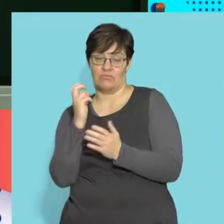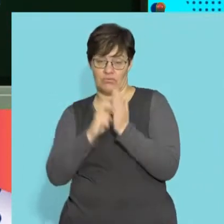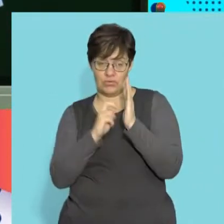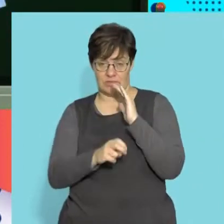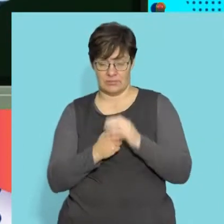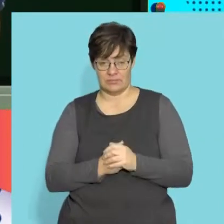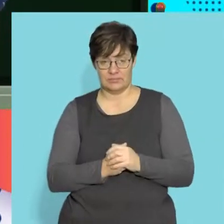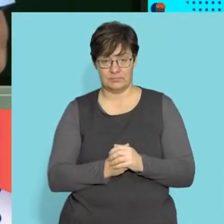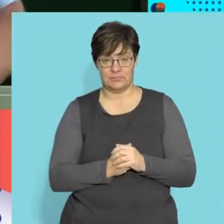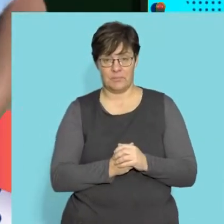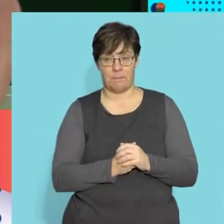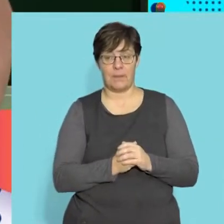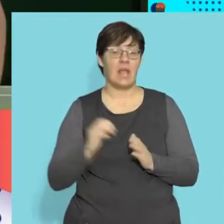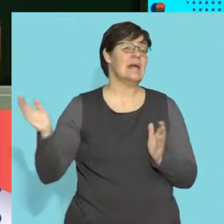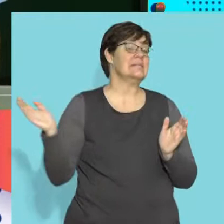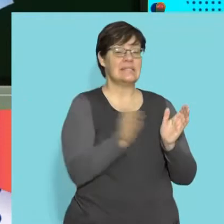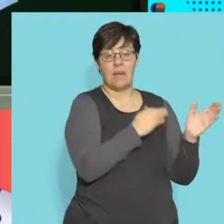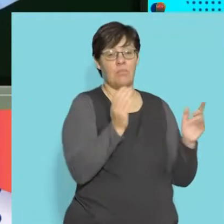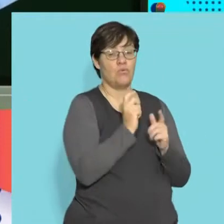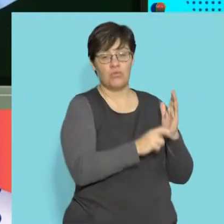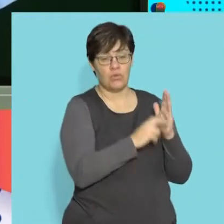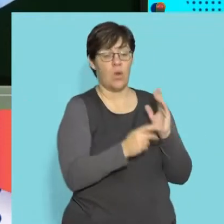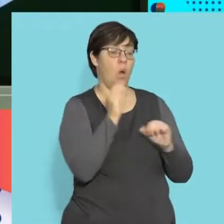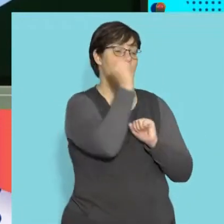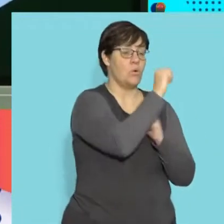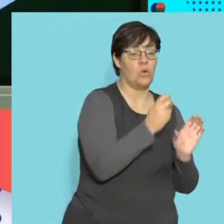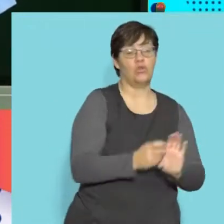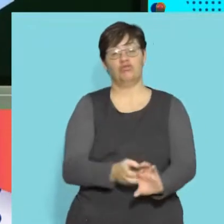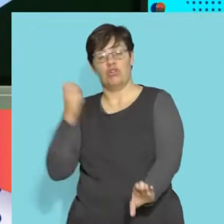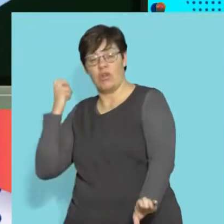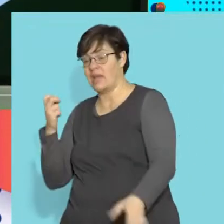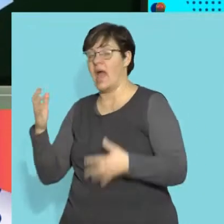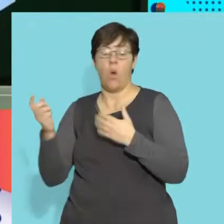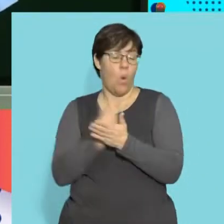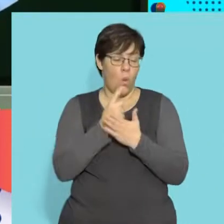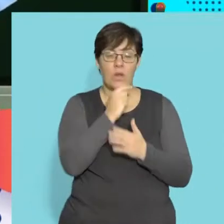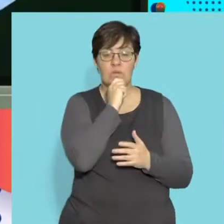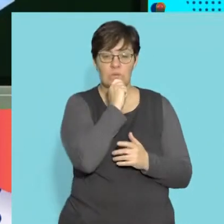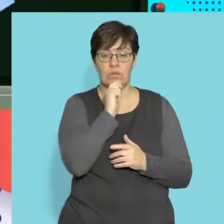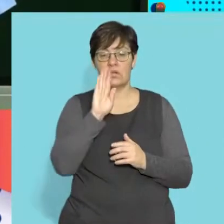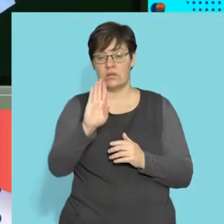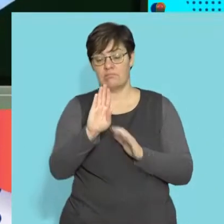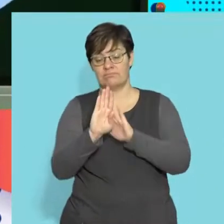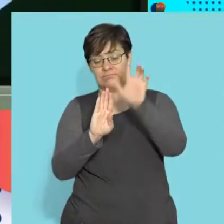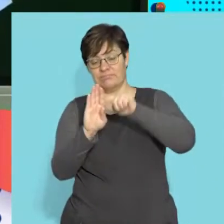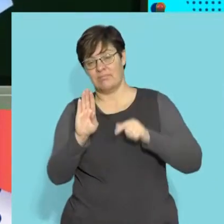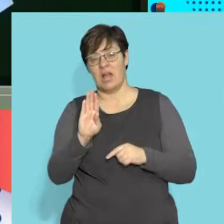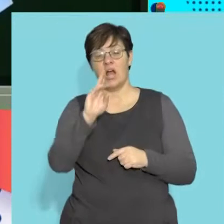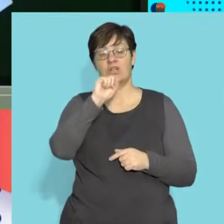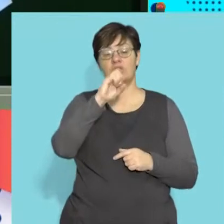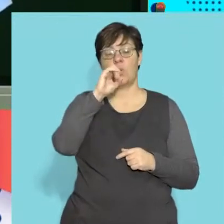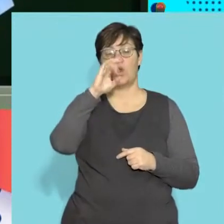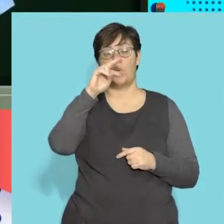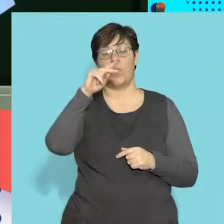rule. You can always use the slap rule. Whether it's motors or generators, you can always,